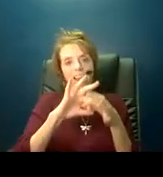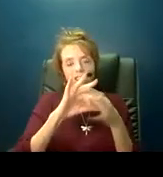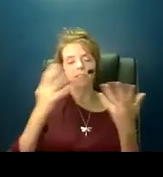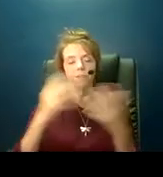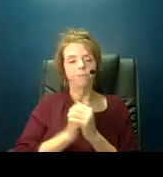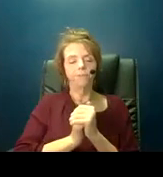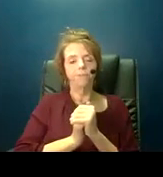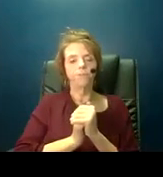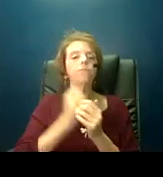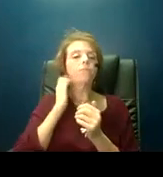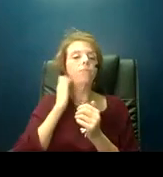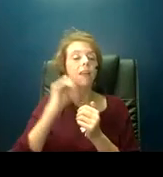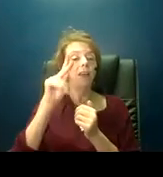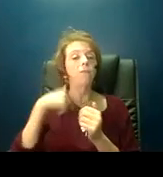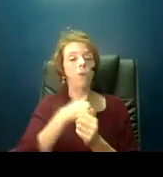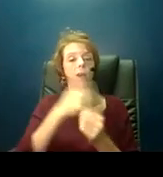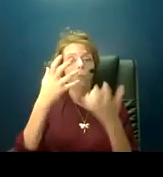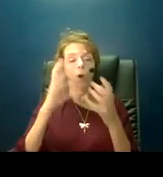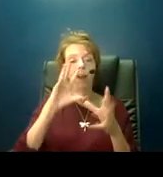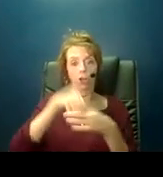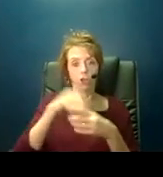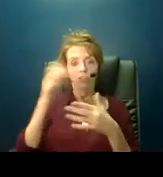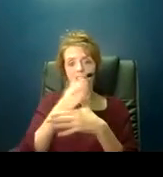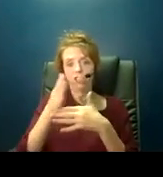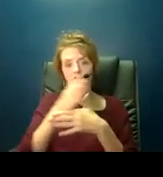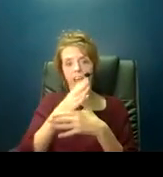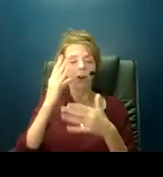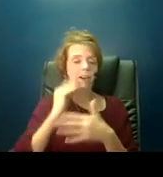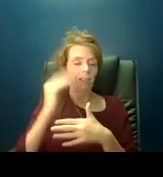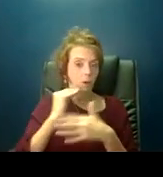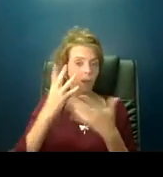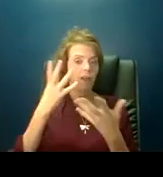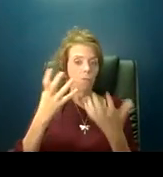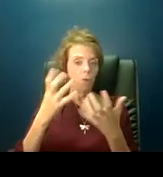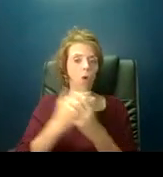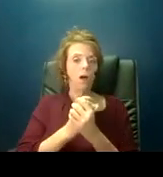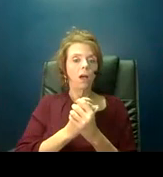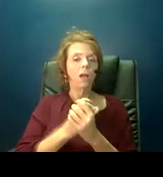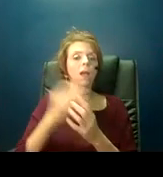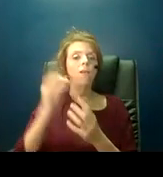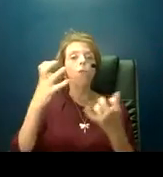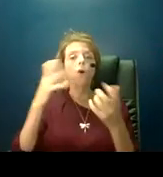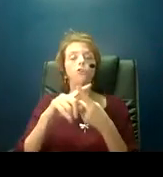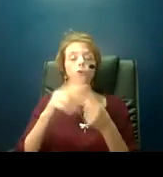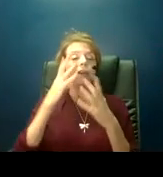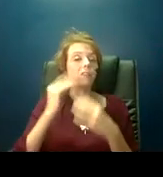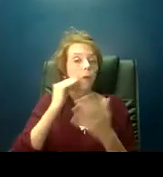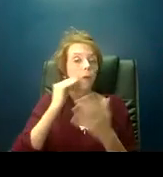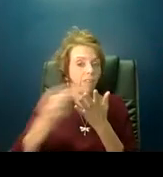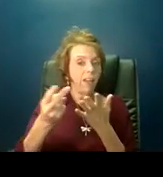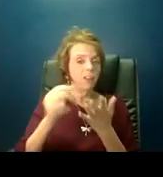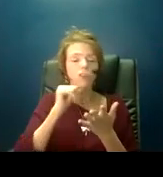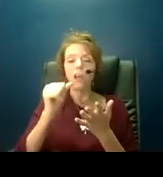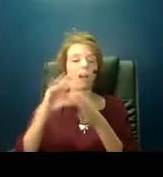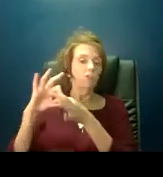So if we want inclusion or shared experiences, if we want to experience failure, so not in unison.